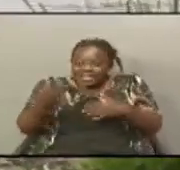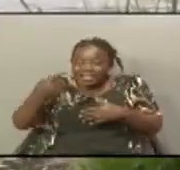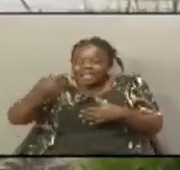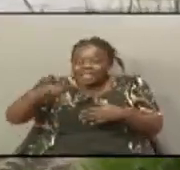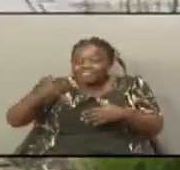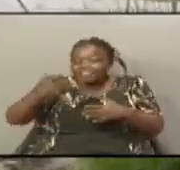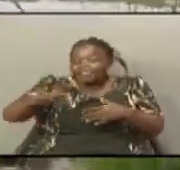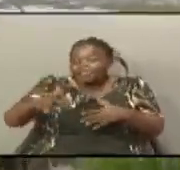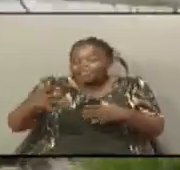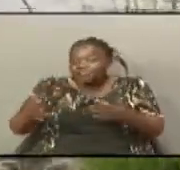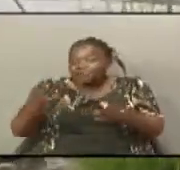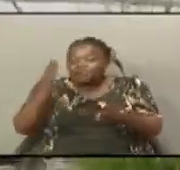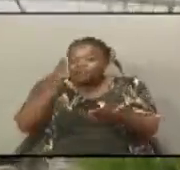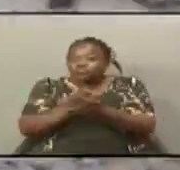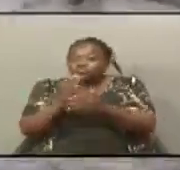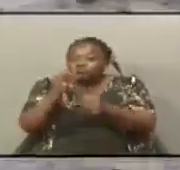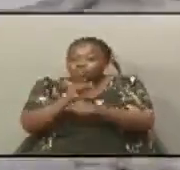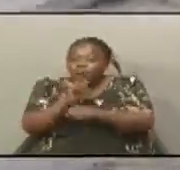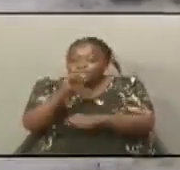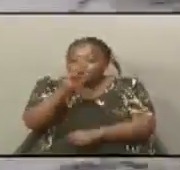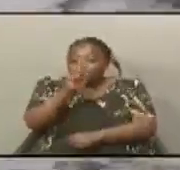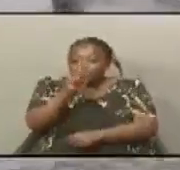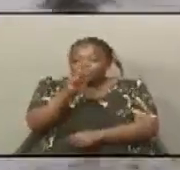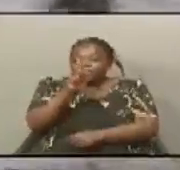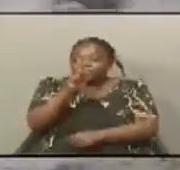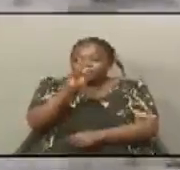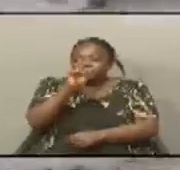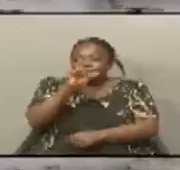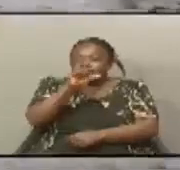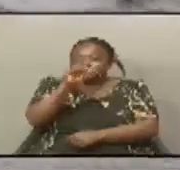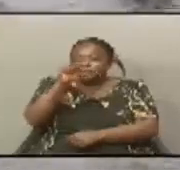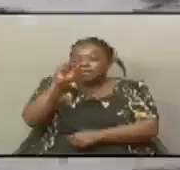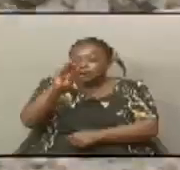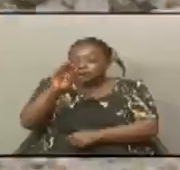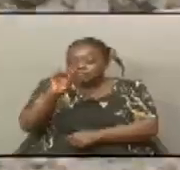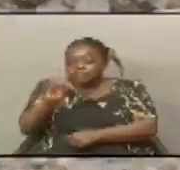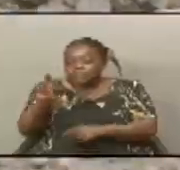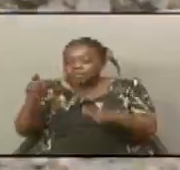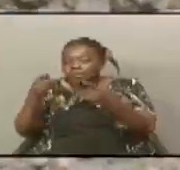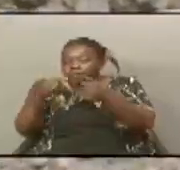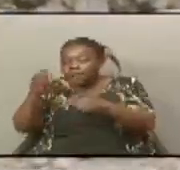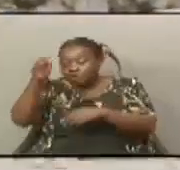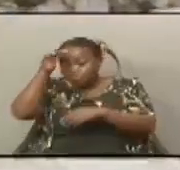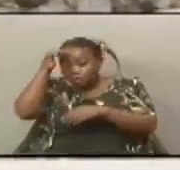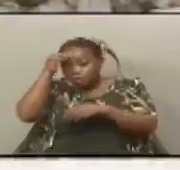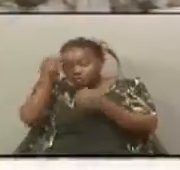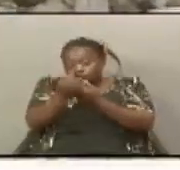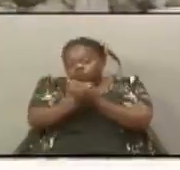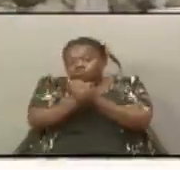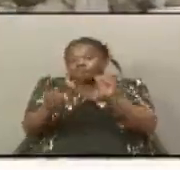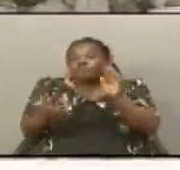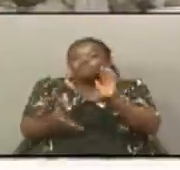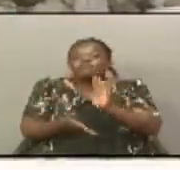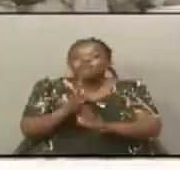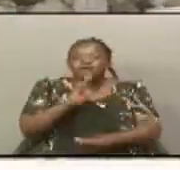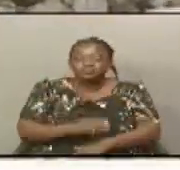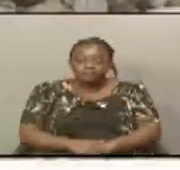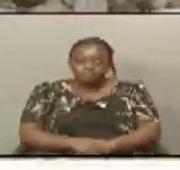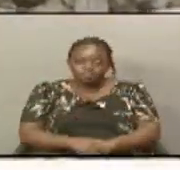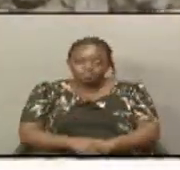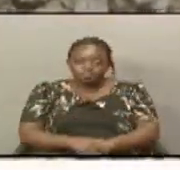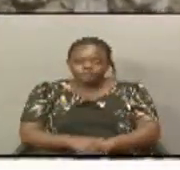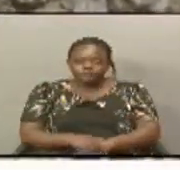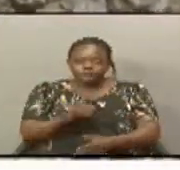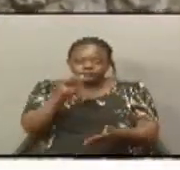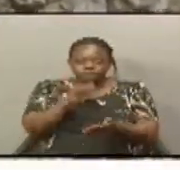abakoze baachirime mind simti ne police yazimba ngule banulula. that's why it had to come and trap